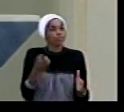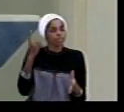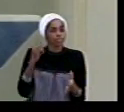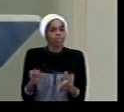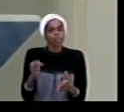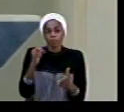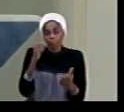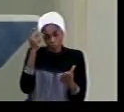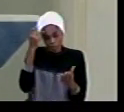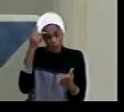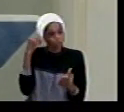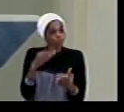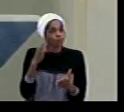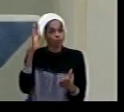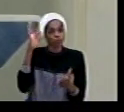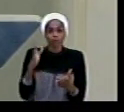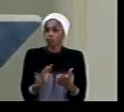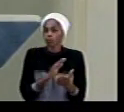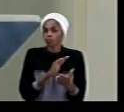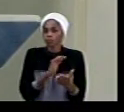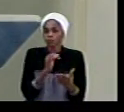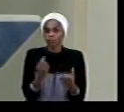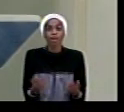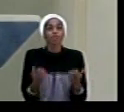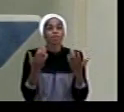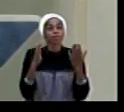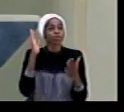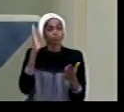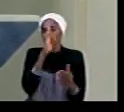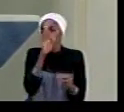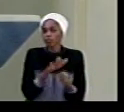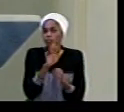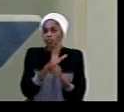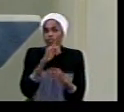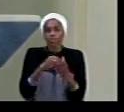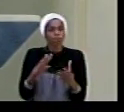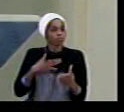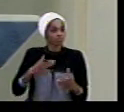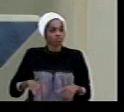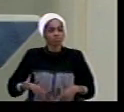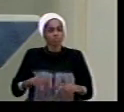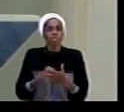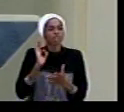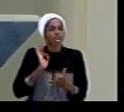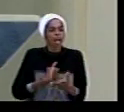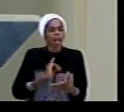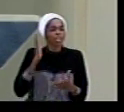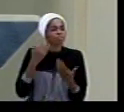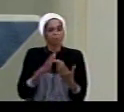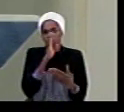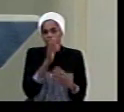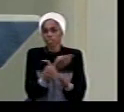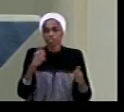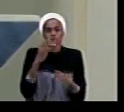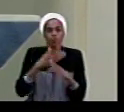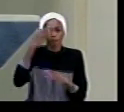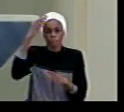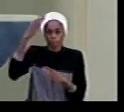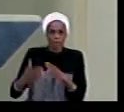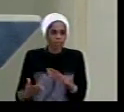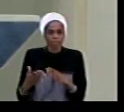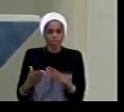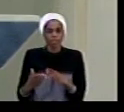atonement will be fulfilled in my life, that I may be delivered totally. Deliverance from